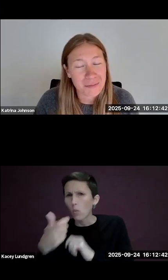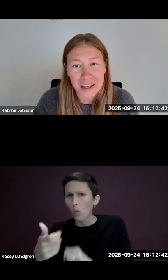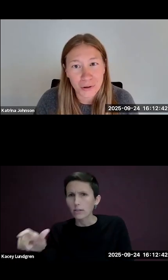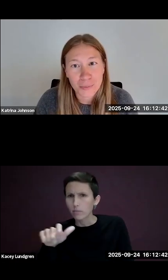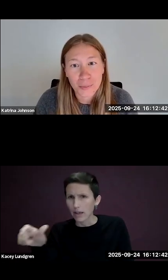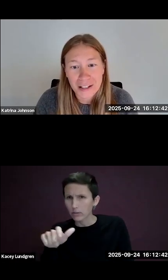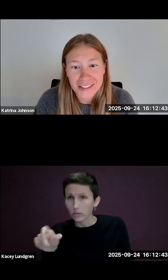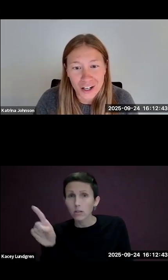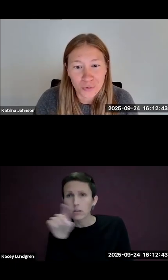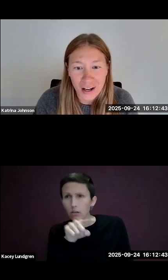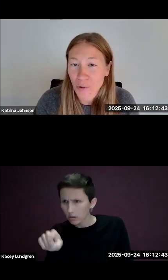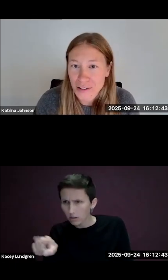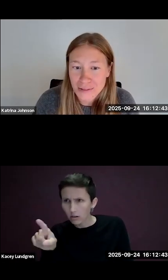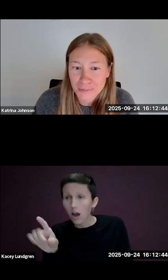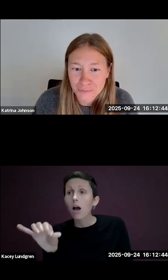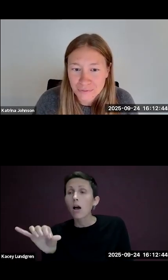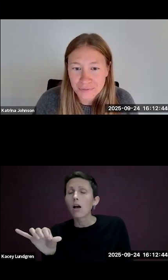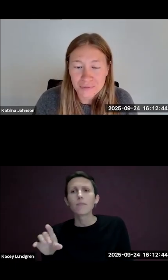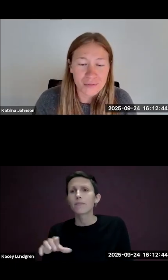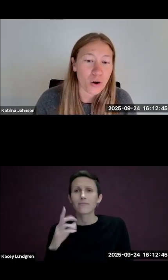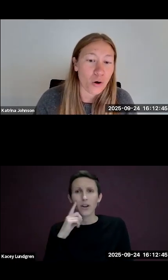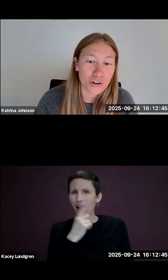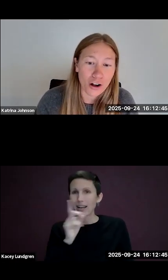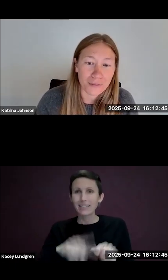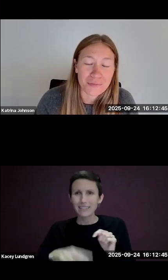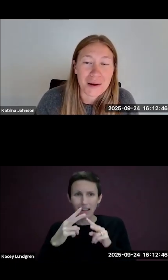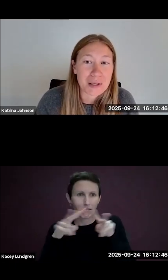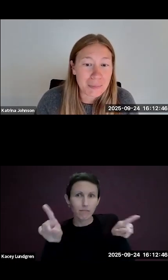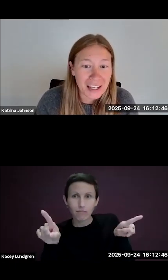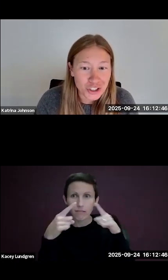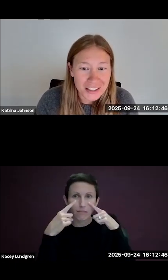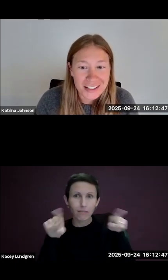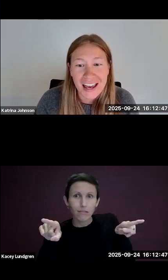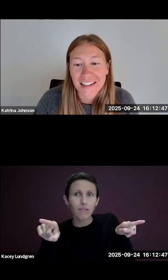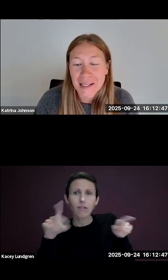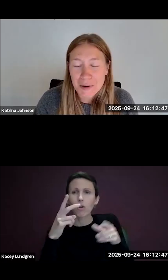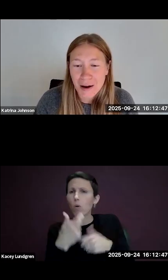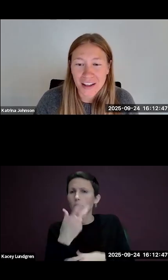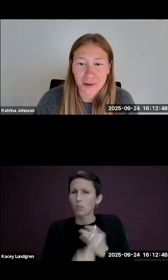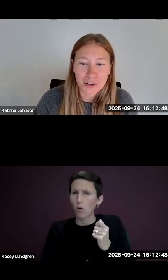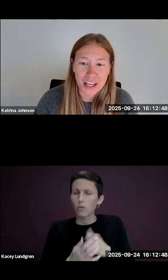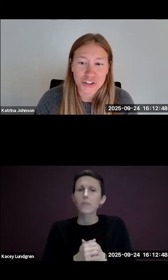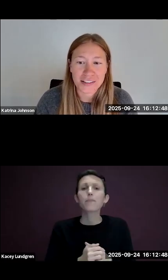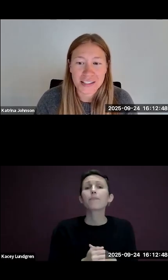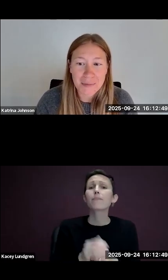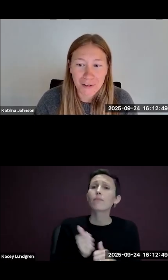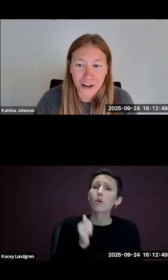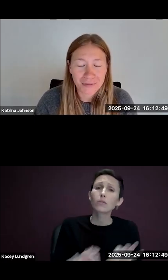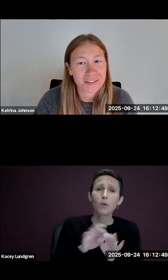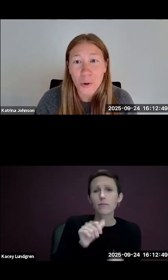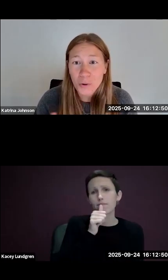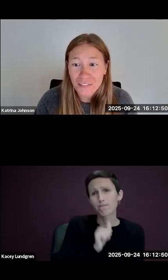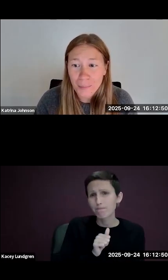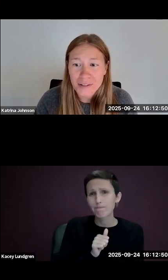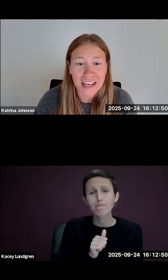eyes can't be in multiple places at once. Overall, be patient and keep in mind that communication is a team